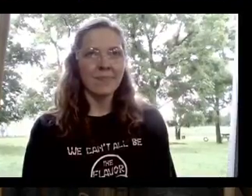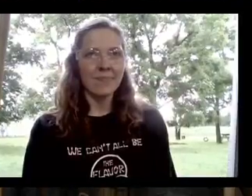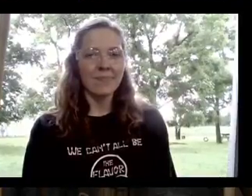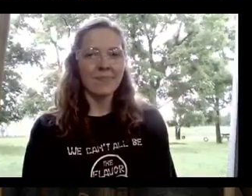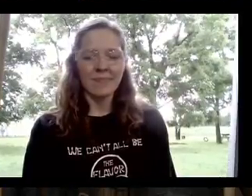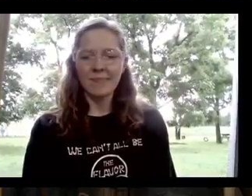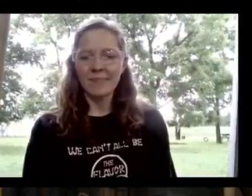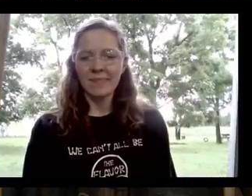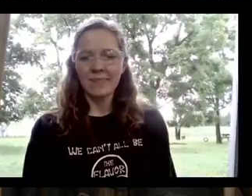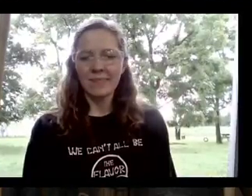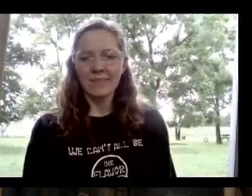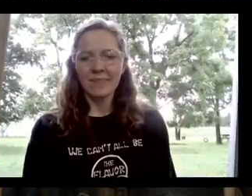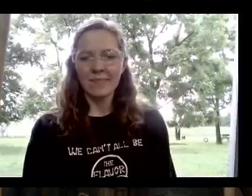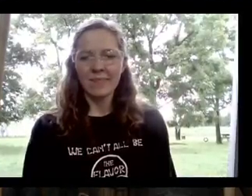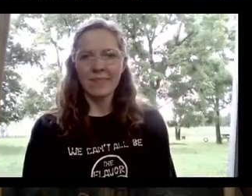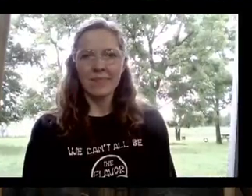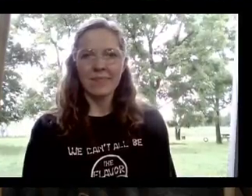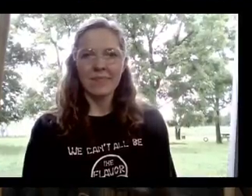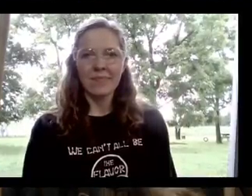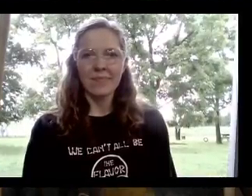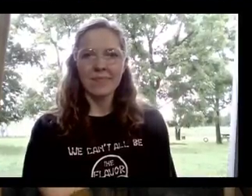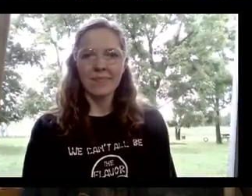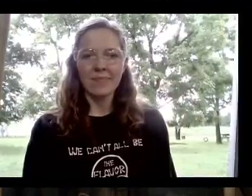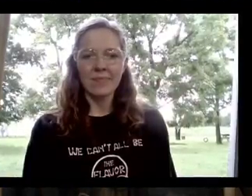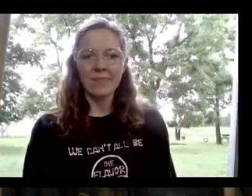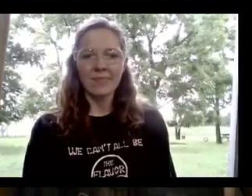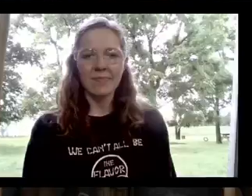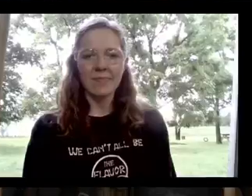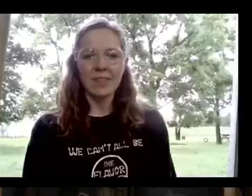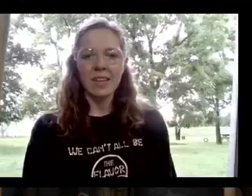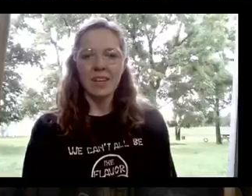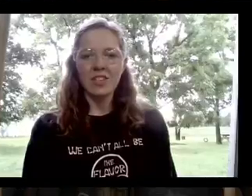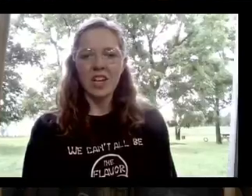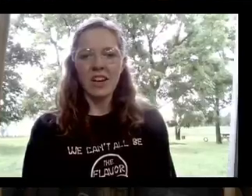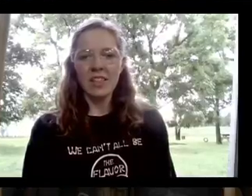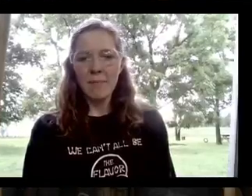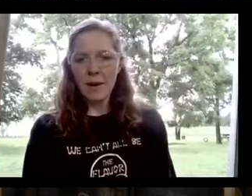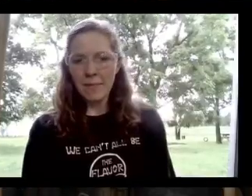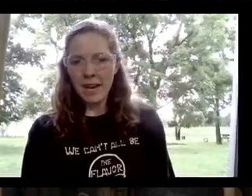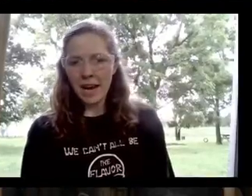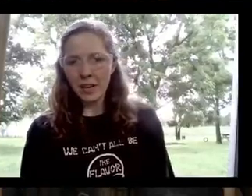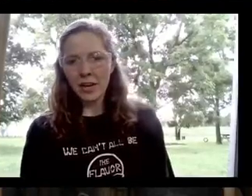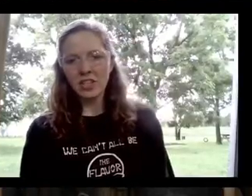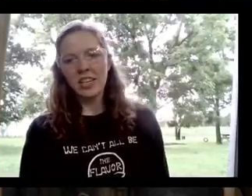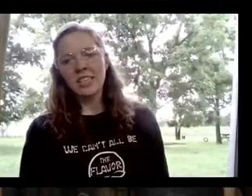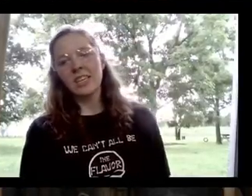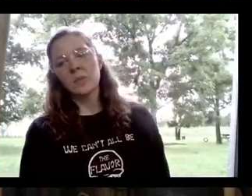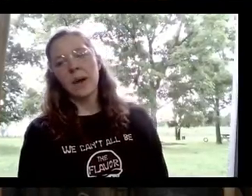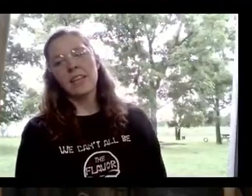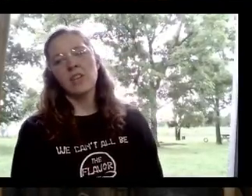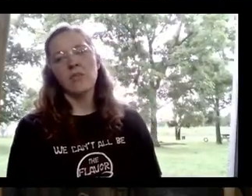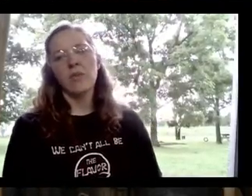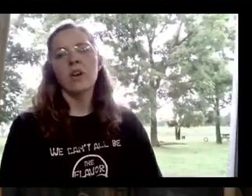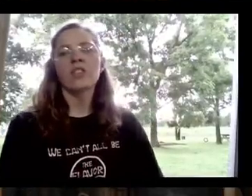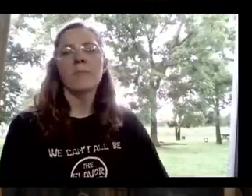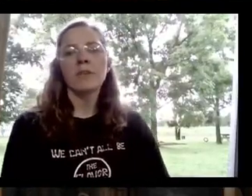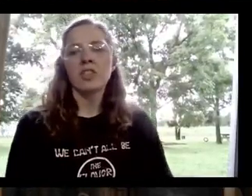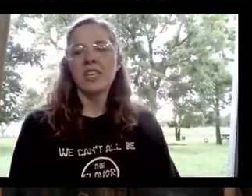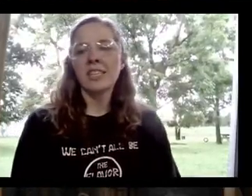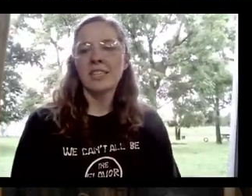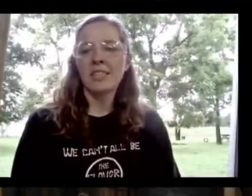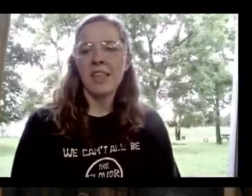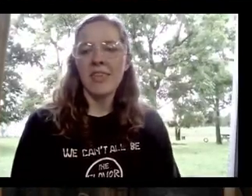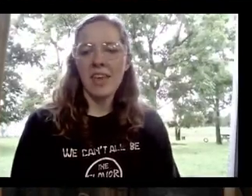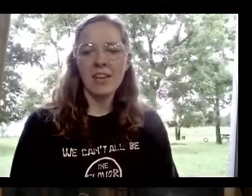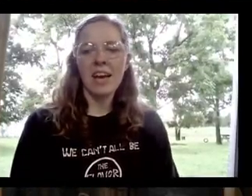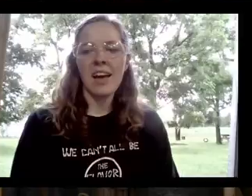few, but most can't cut it. Jonathan Pittman had a question. He says, why didn't you forge both